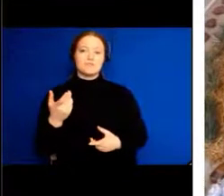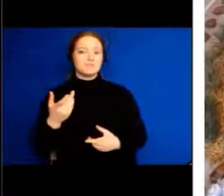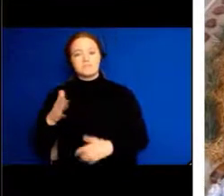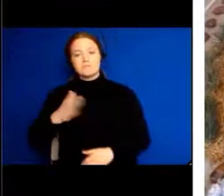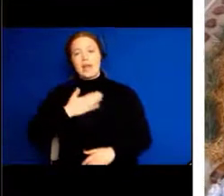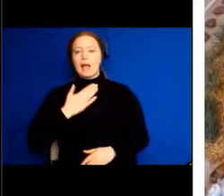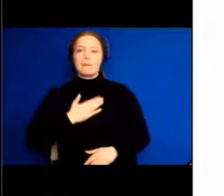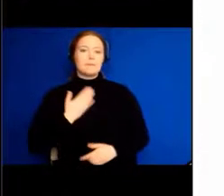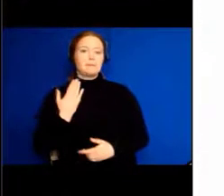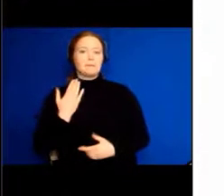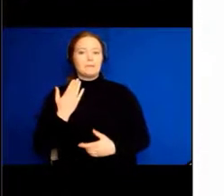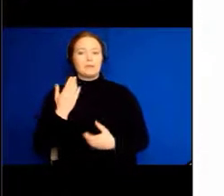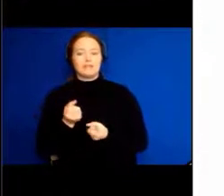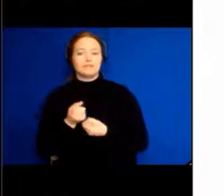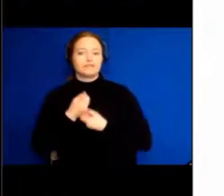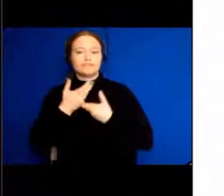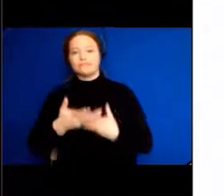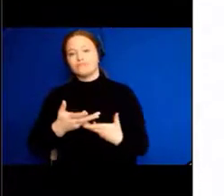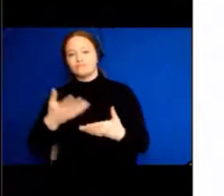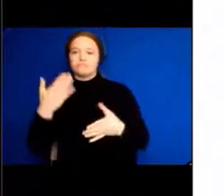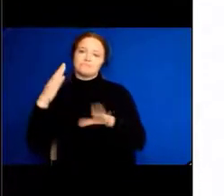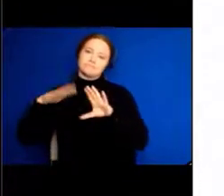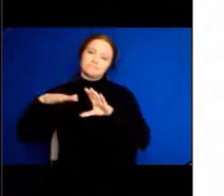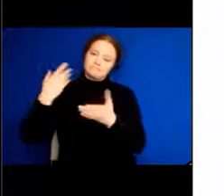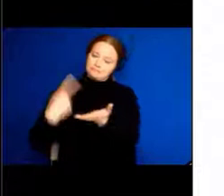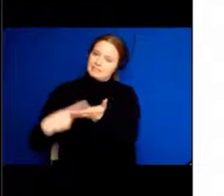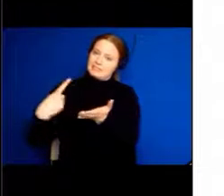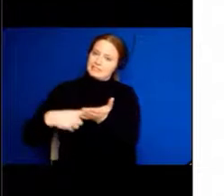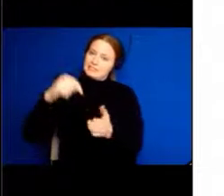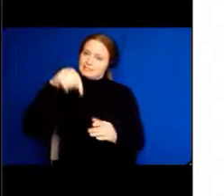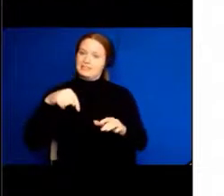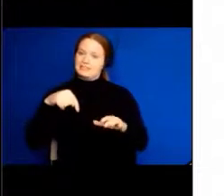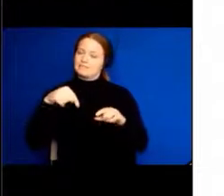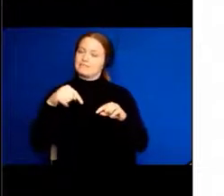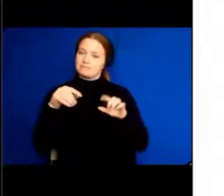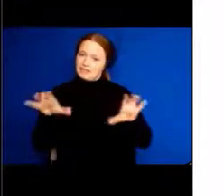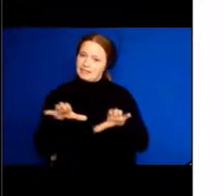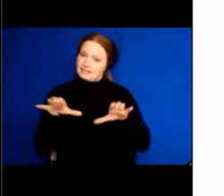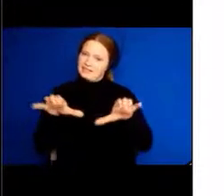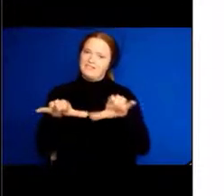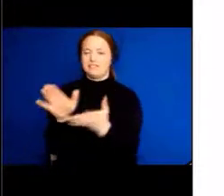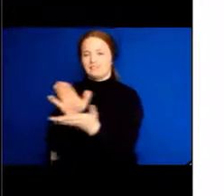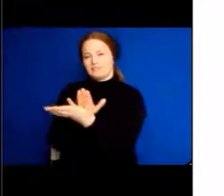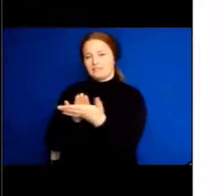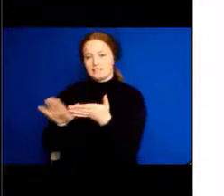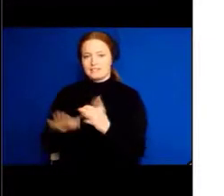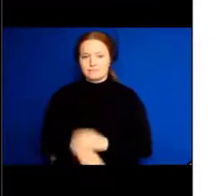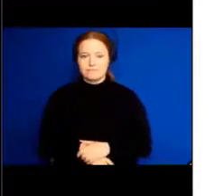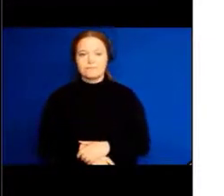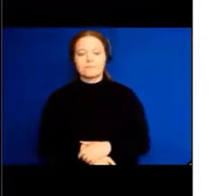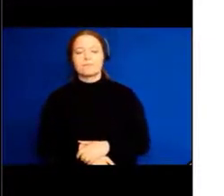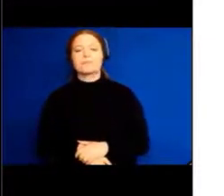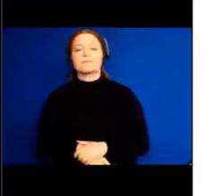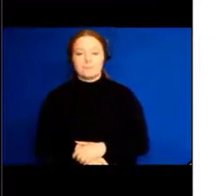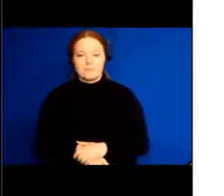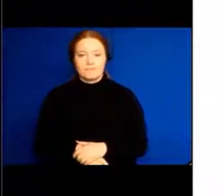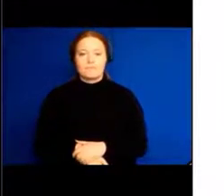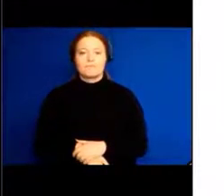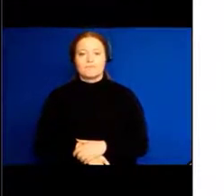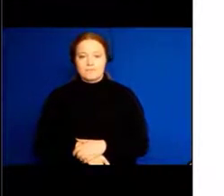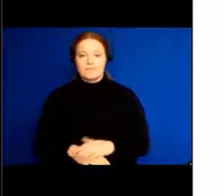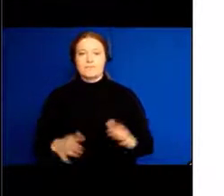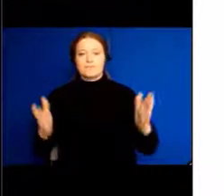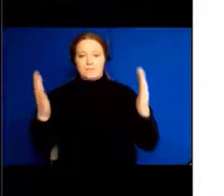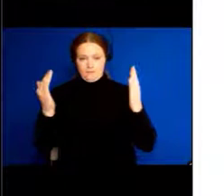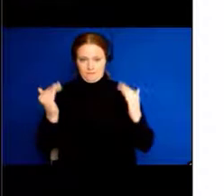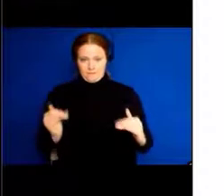The next slide, please. So these are some thoughts that we had after doing a number